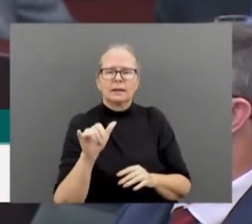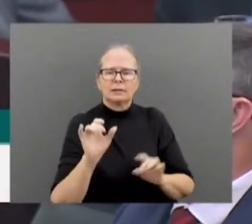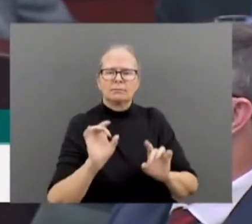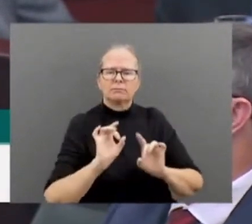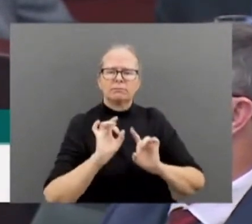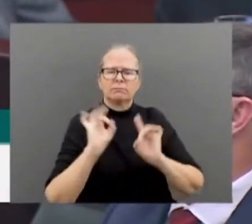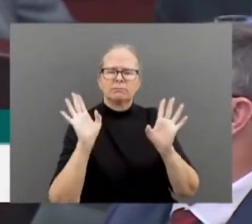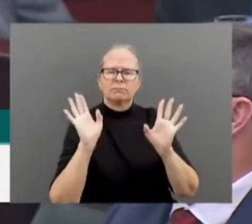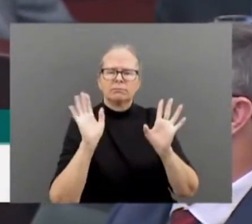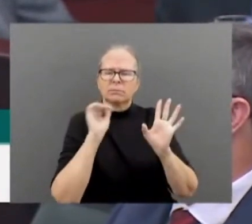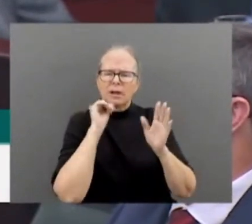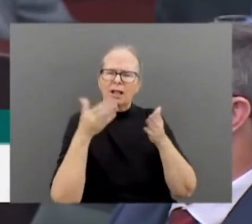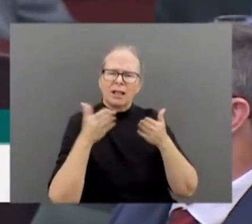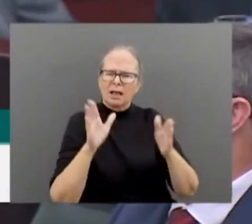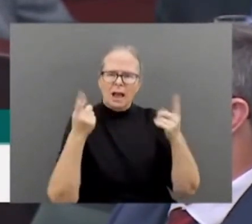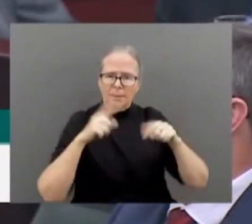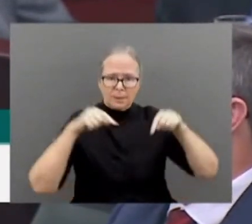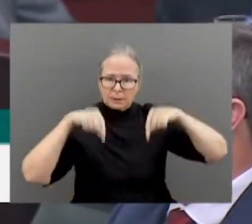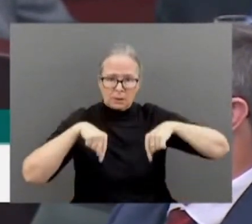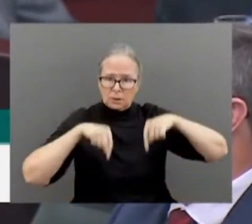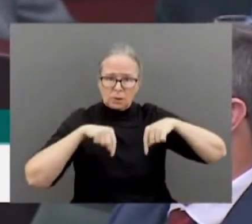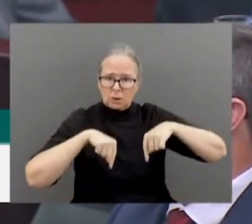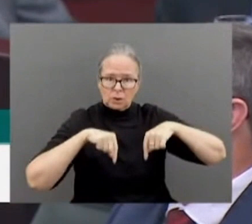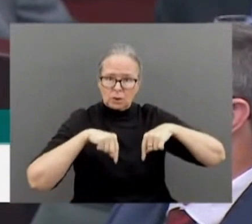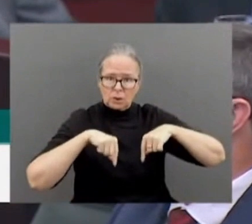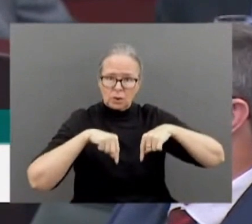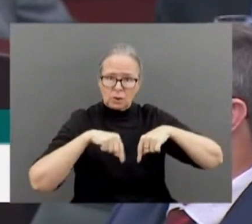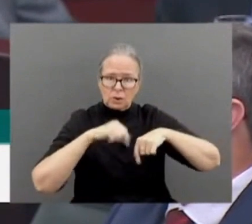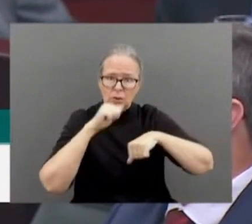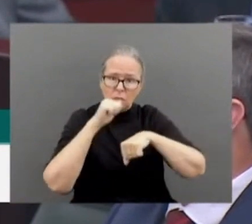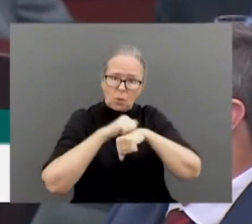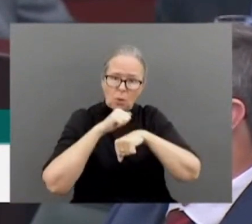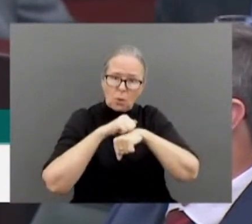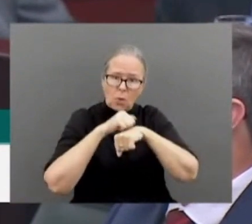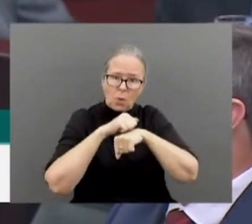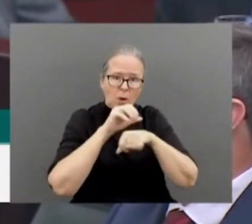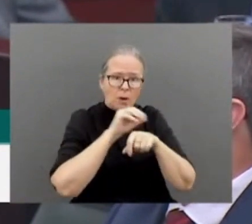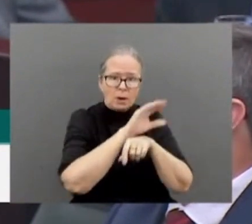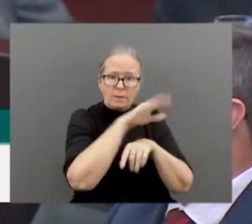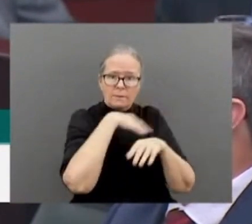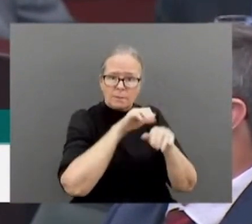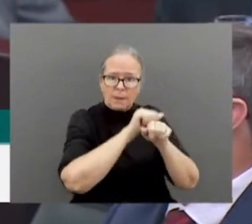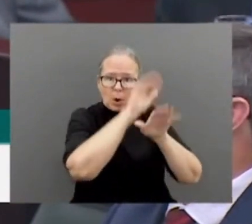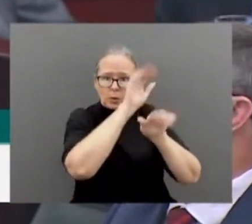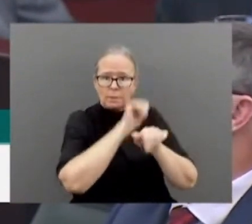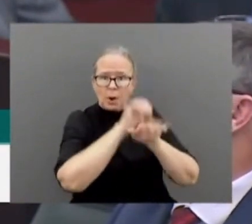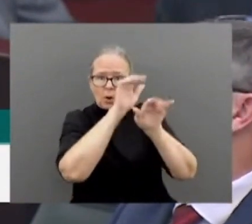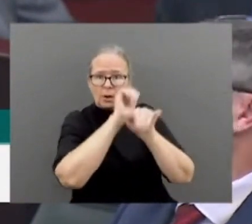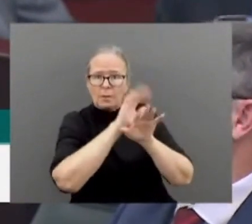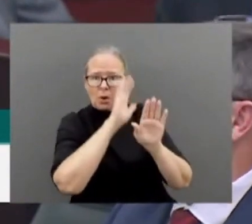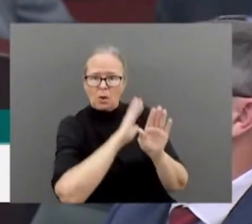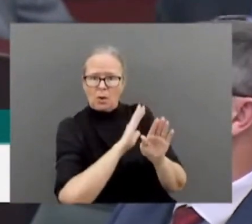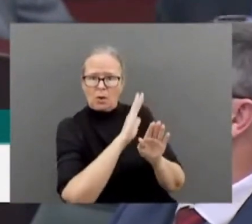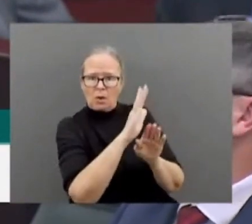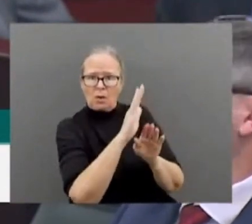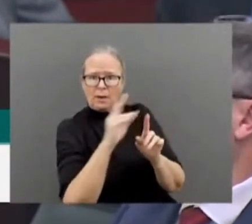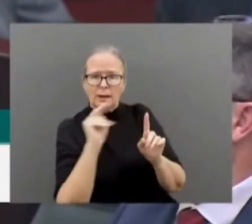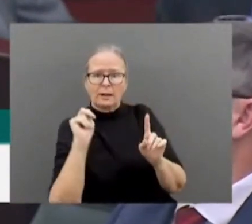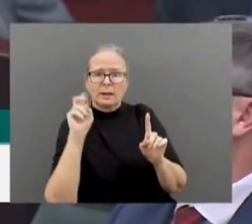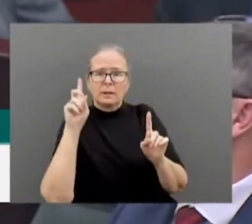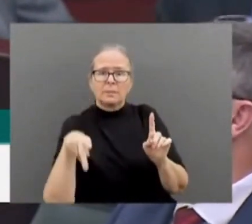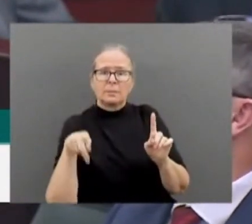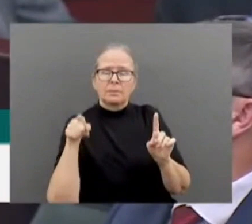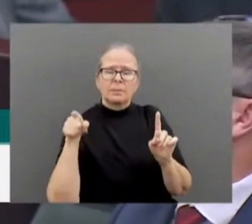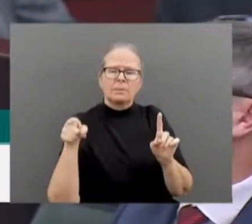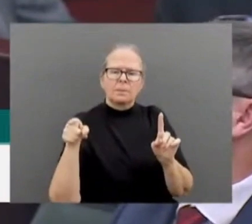They've almost doubled through the NDP in BC. What is the NDP in Alberta doing about their cousins? Well, they go campaign for them, Mr. Speaker. We're